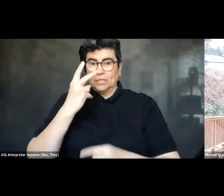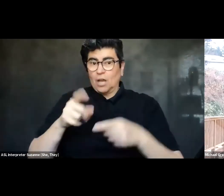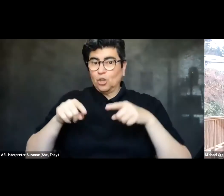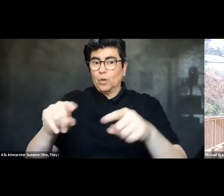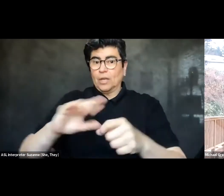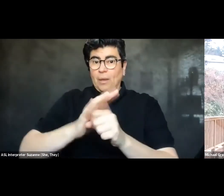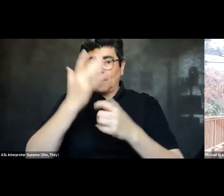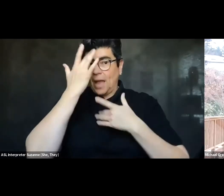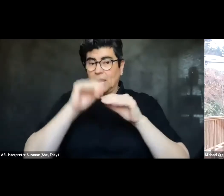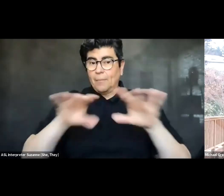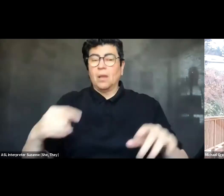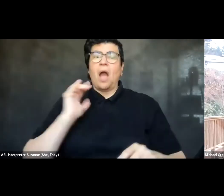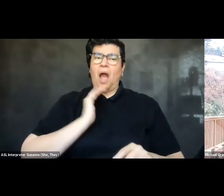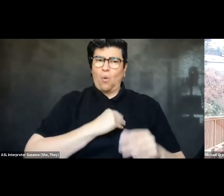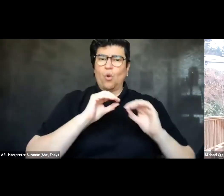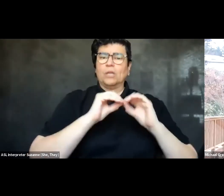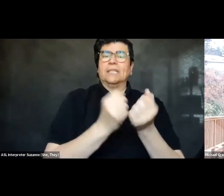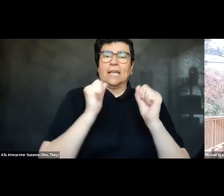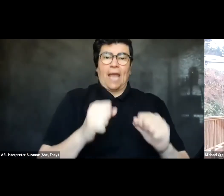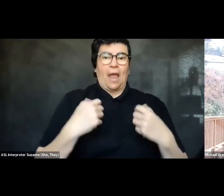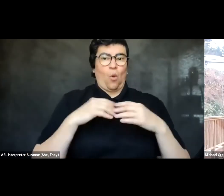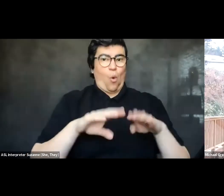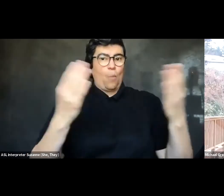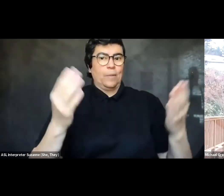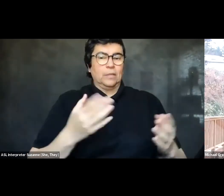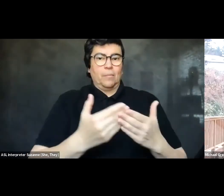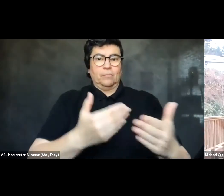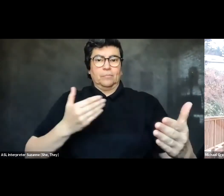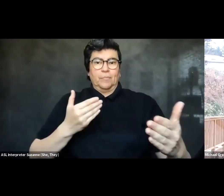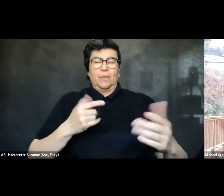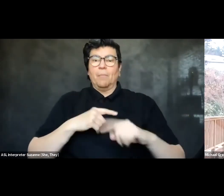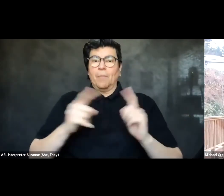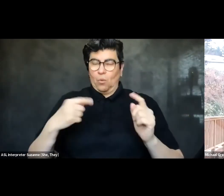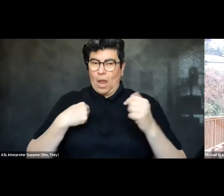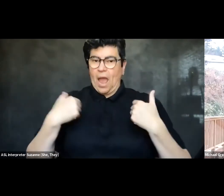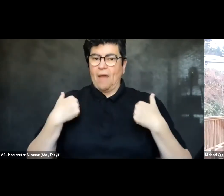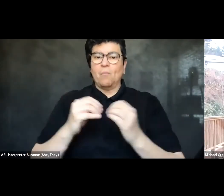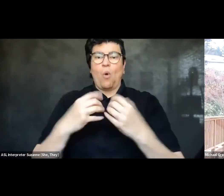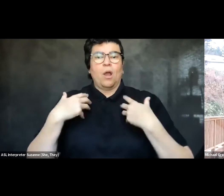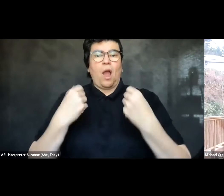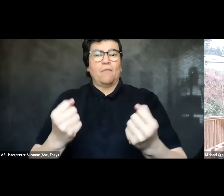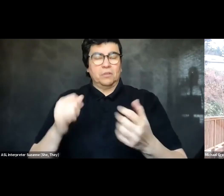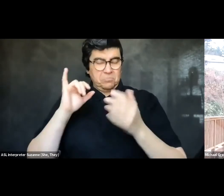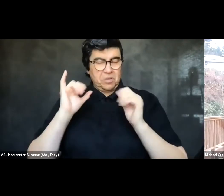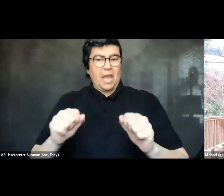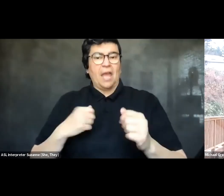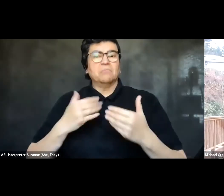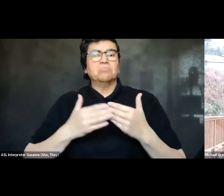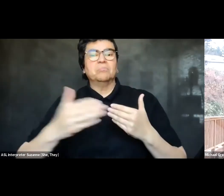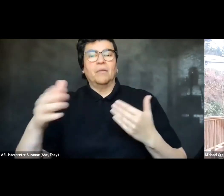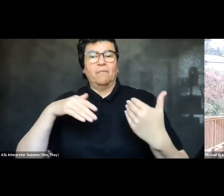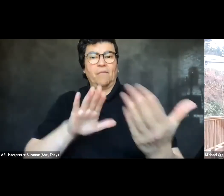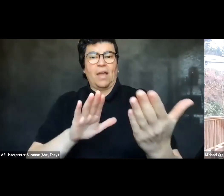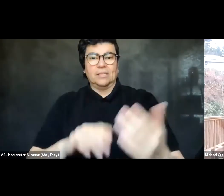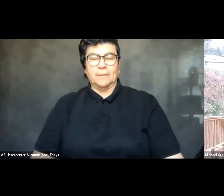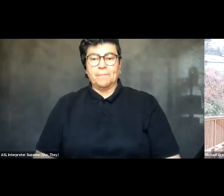our organizations be able to recover sooner, they will have more confidence to face whatever it is that's coming next. What